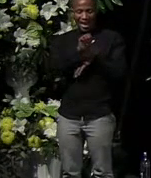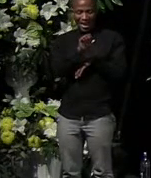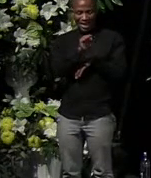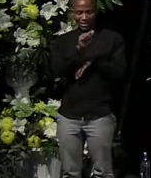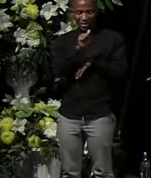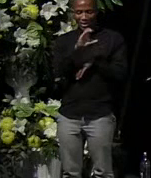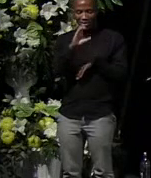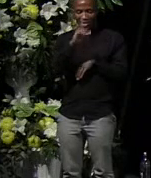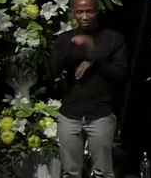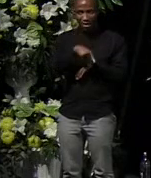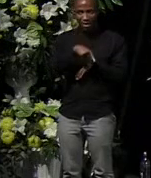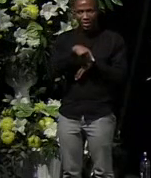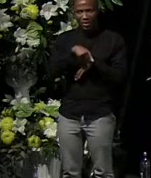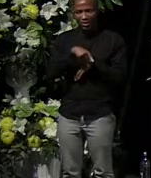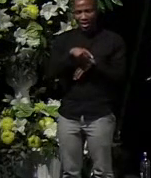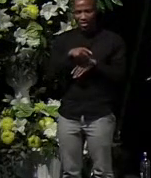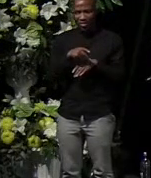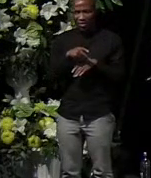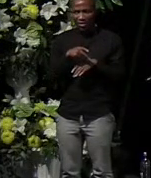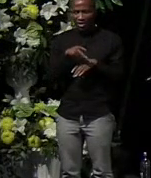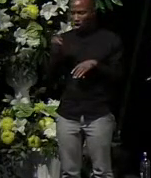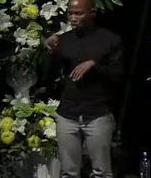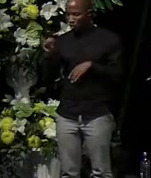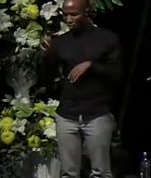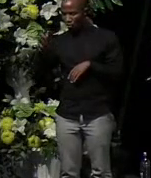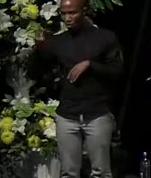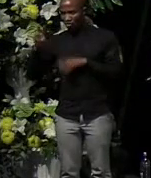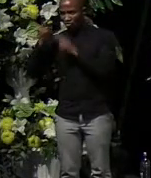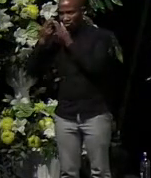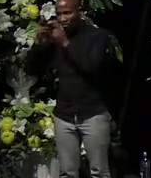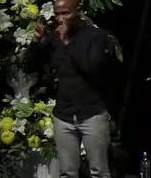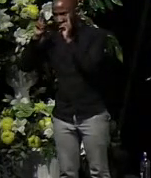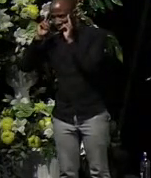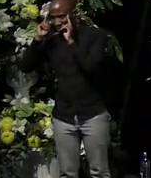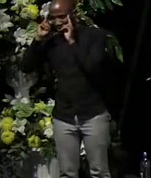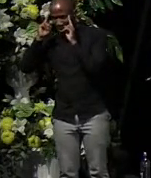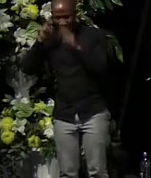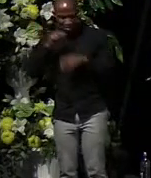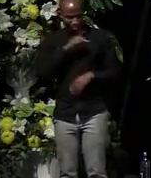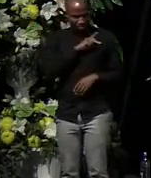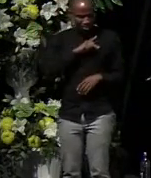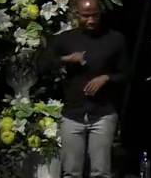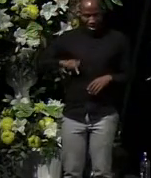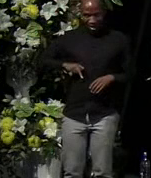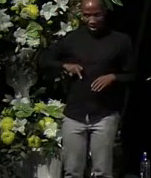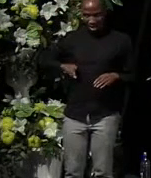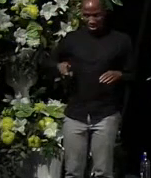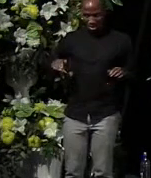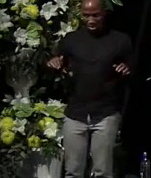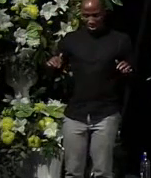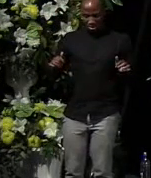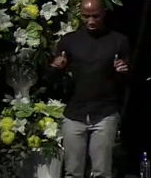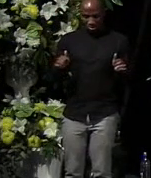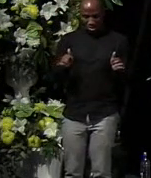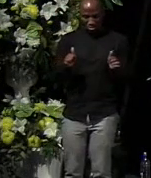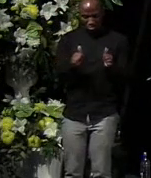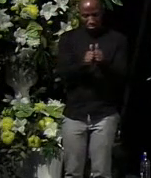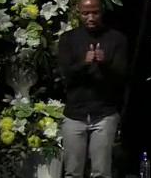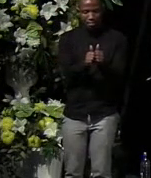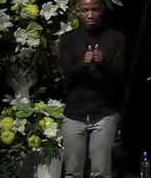collaboration between the University of Northwest and the premier of the